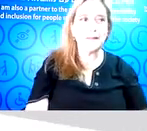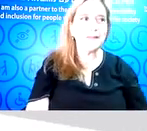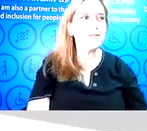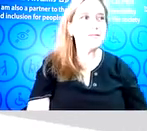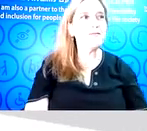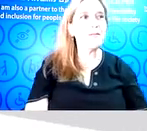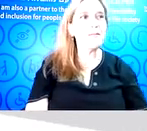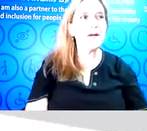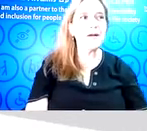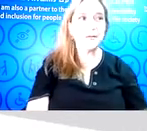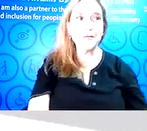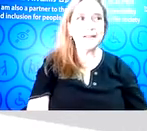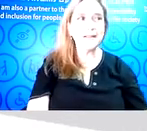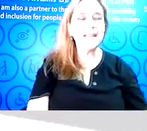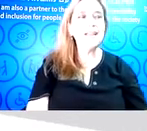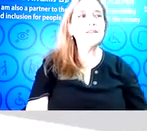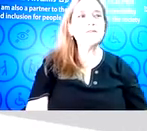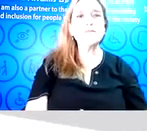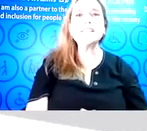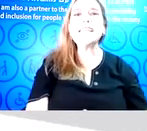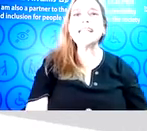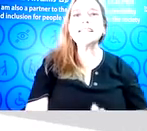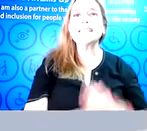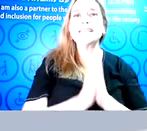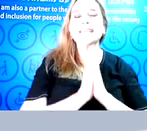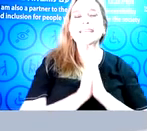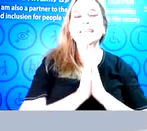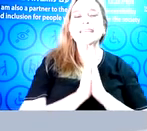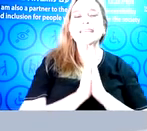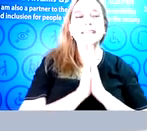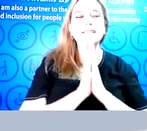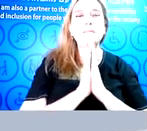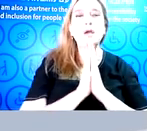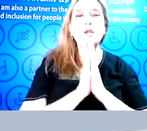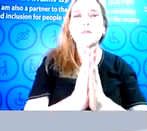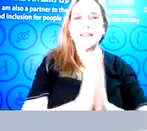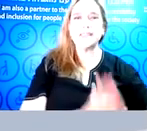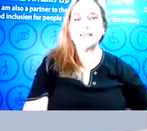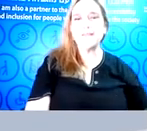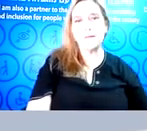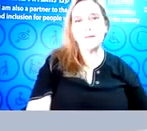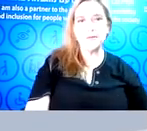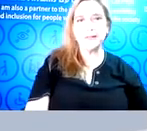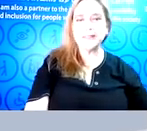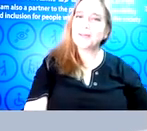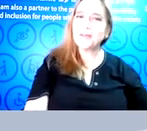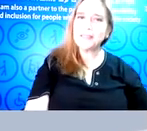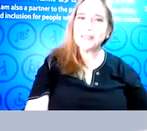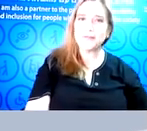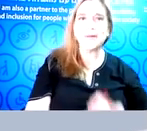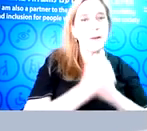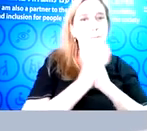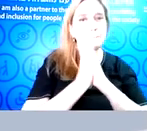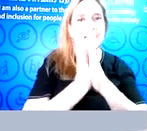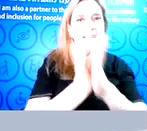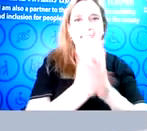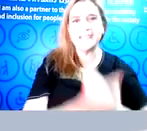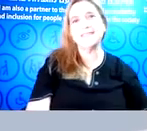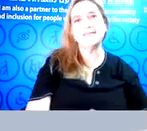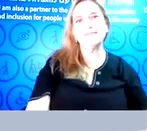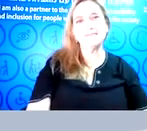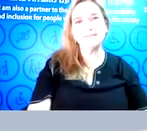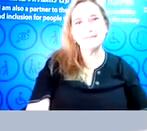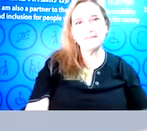Christopher Patnoy from Google, to present some new things from Google. Christopher,